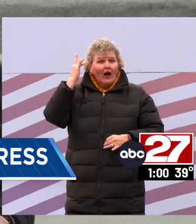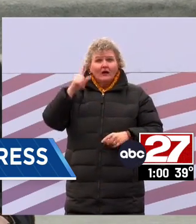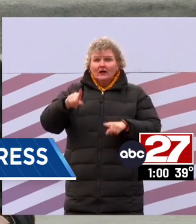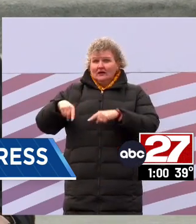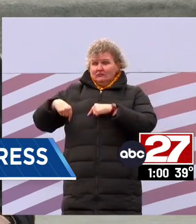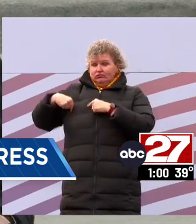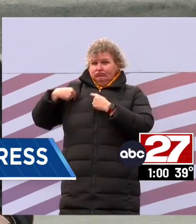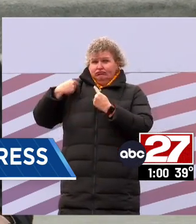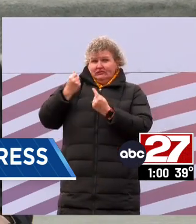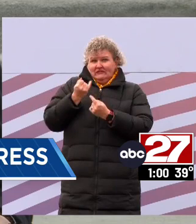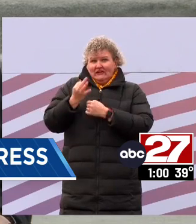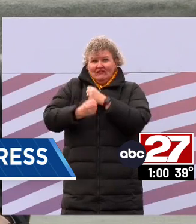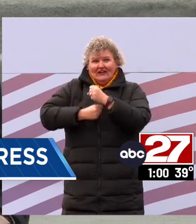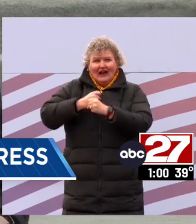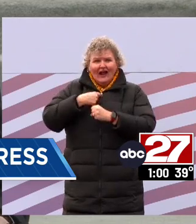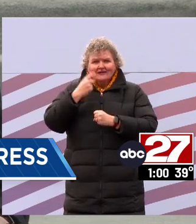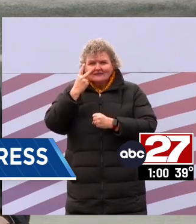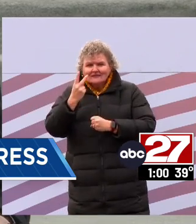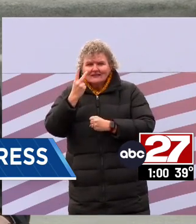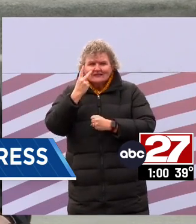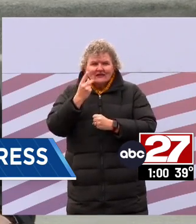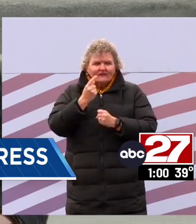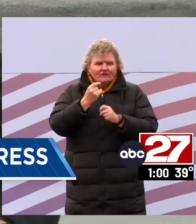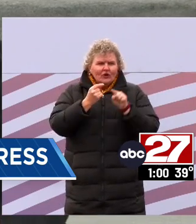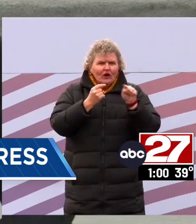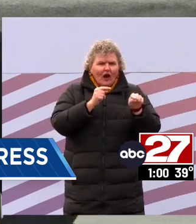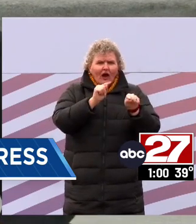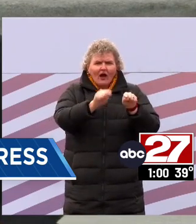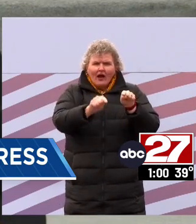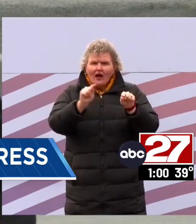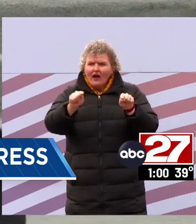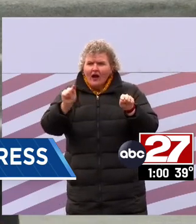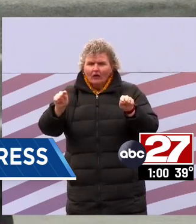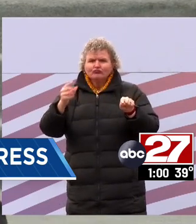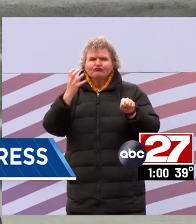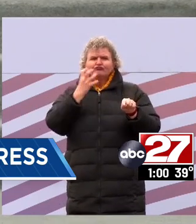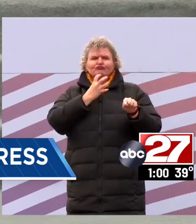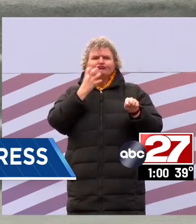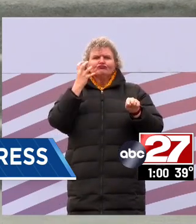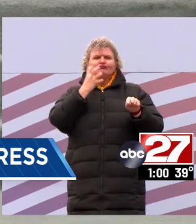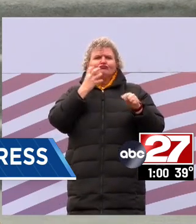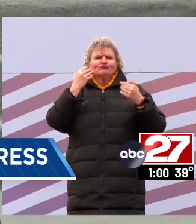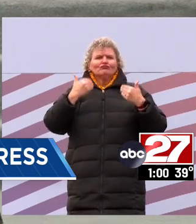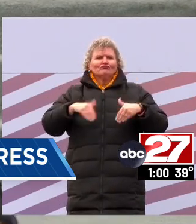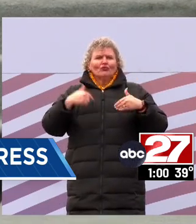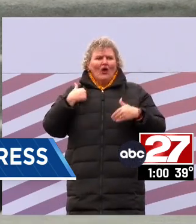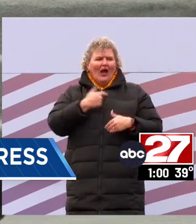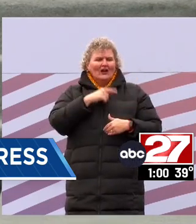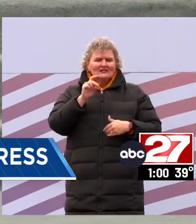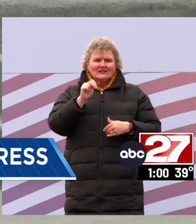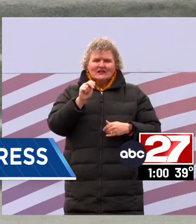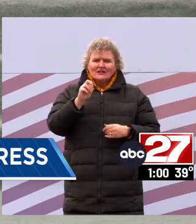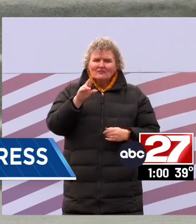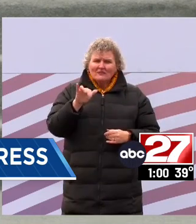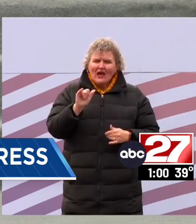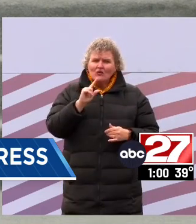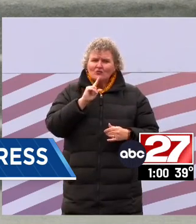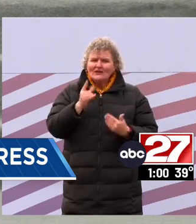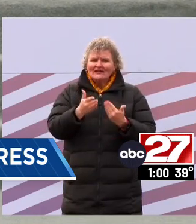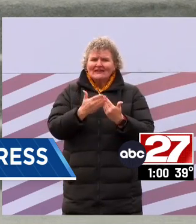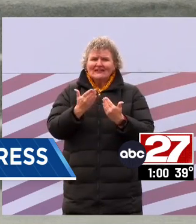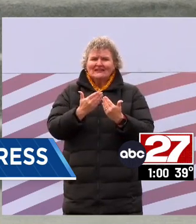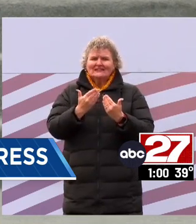been reminded over the last several years of the fragility of our democracy. How we have to keep working at